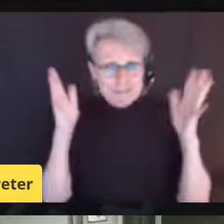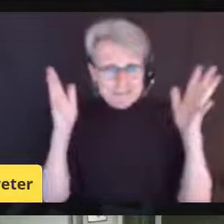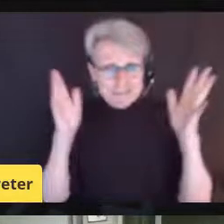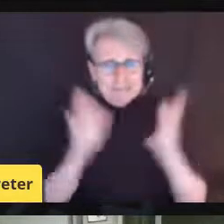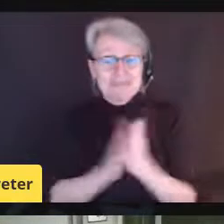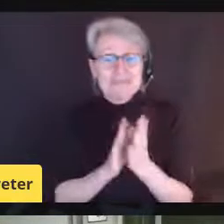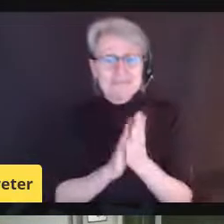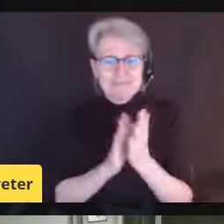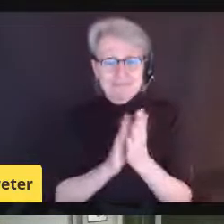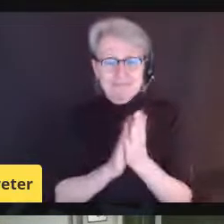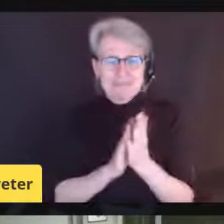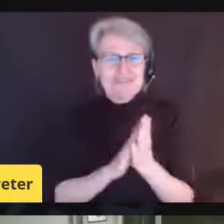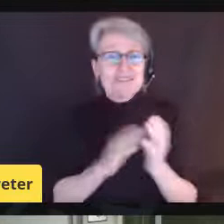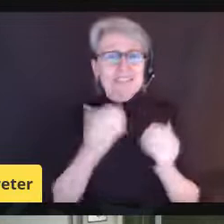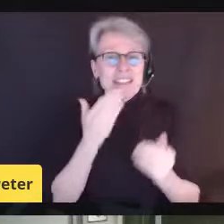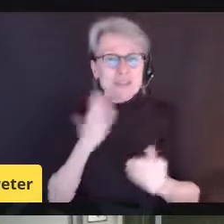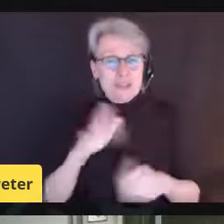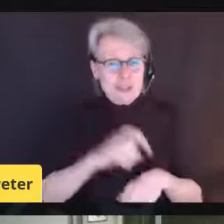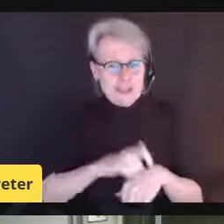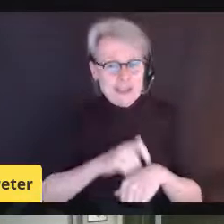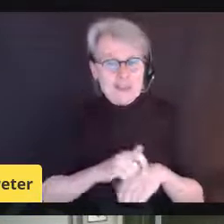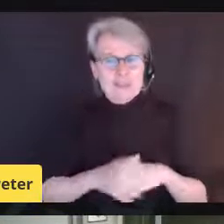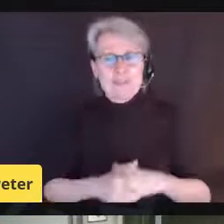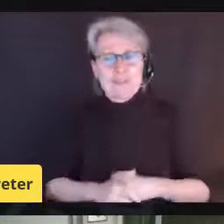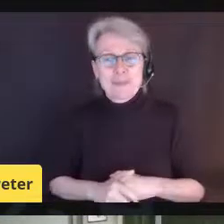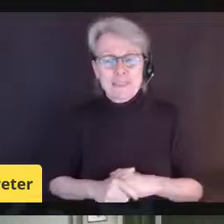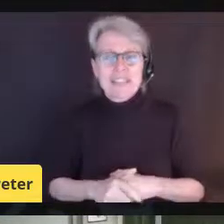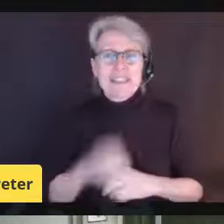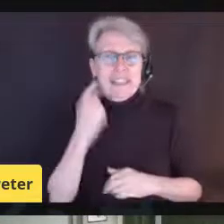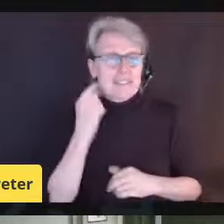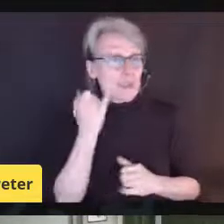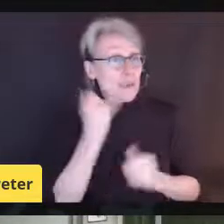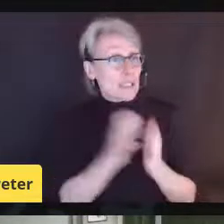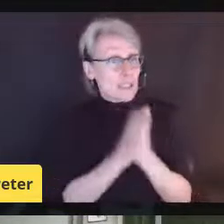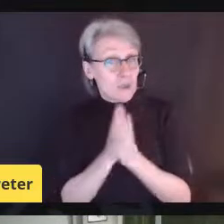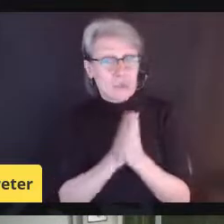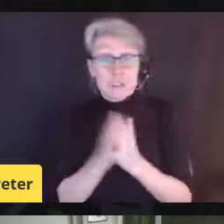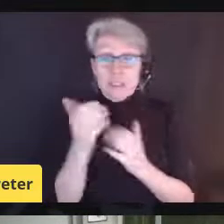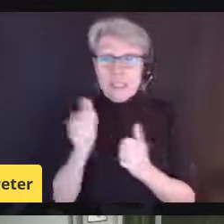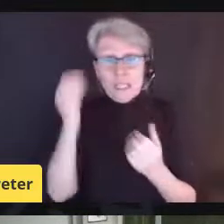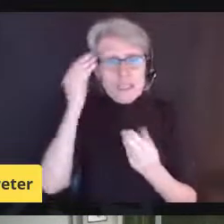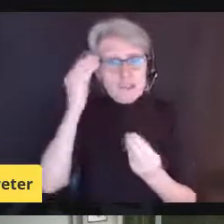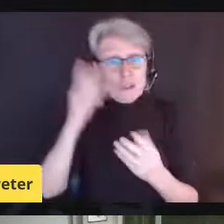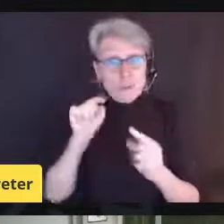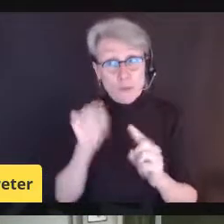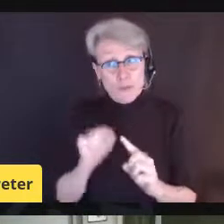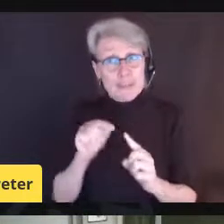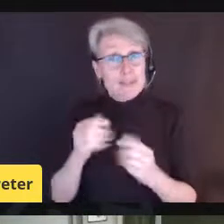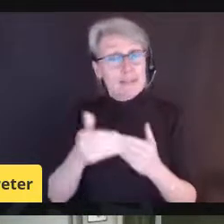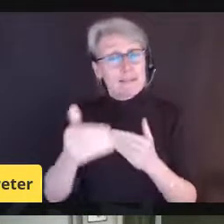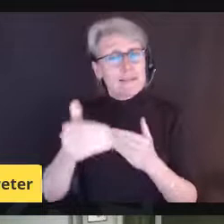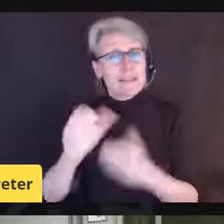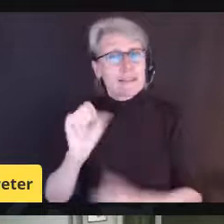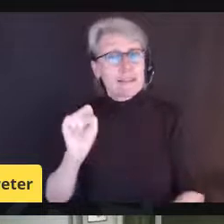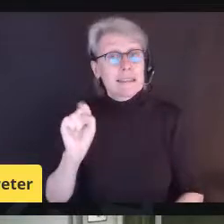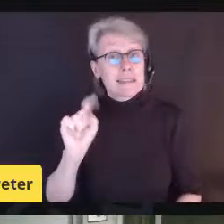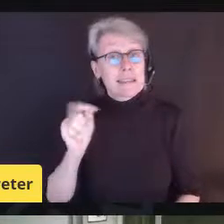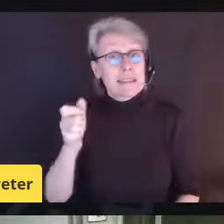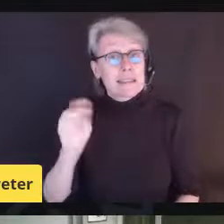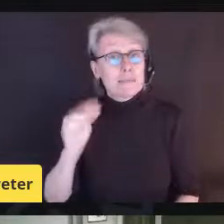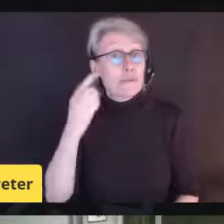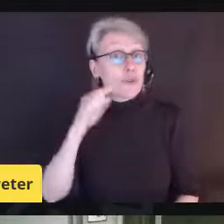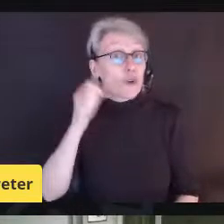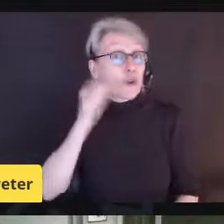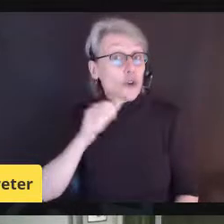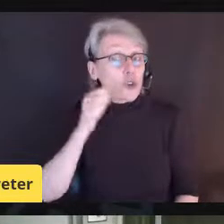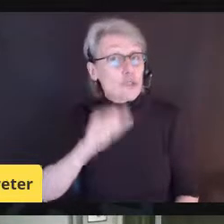really appreciate your time here too. If you're interested in information about more events like this in the future, you can visit the Science